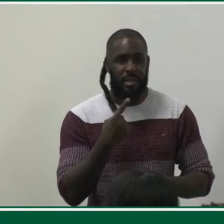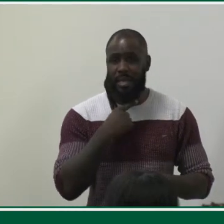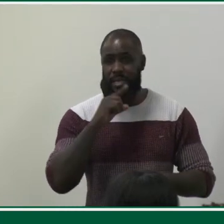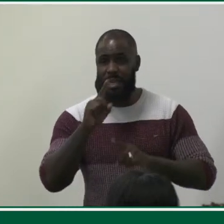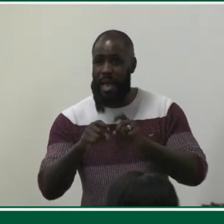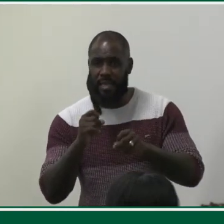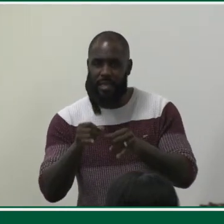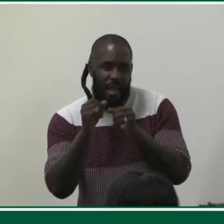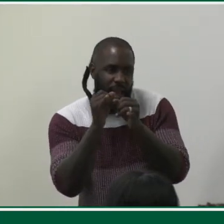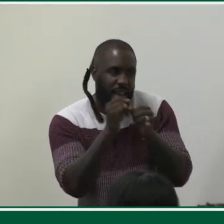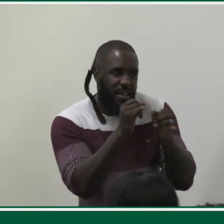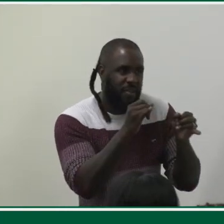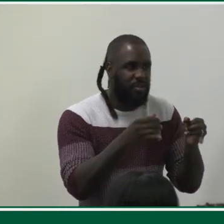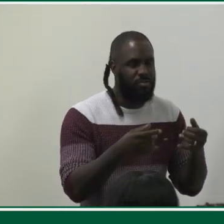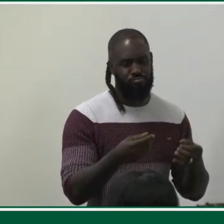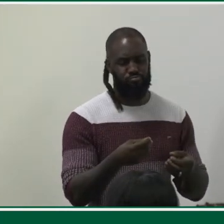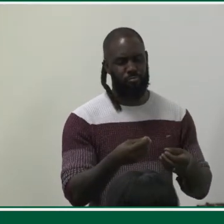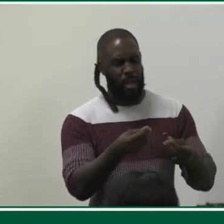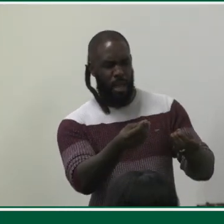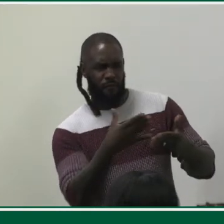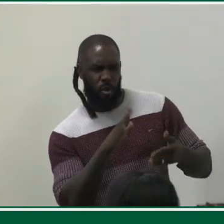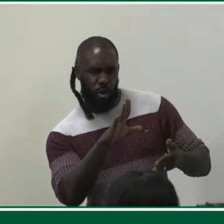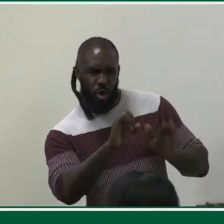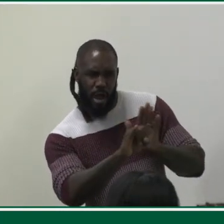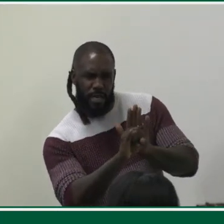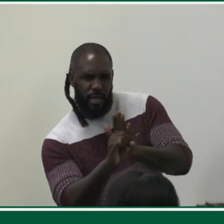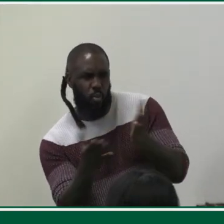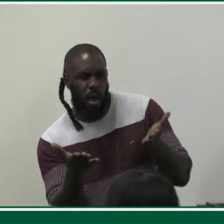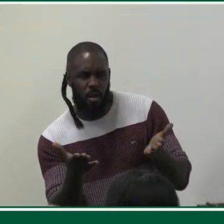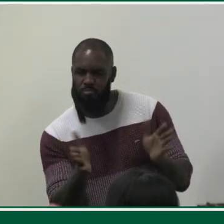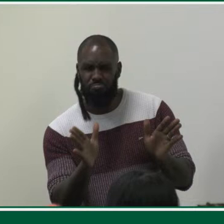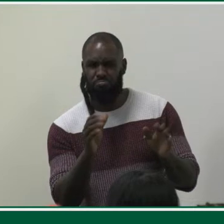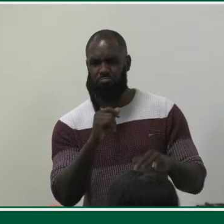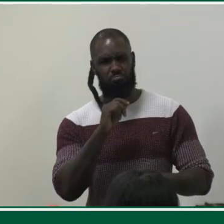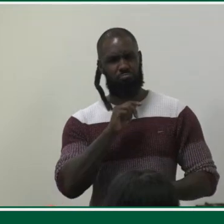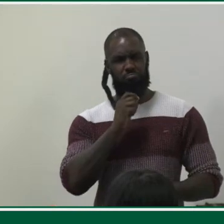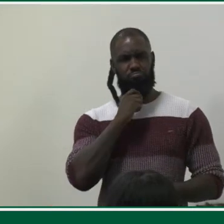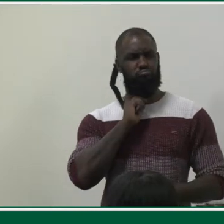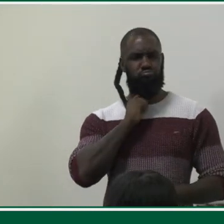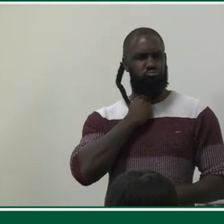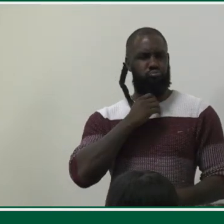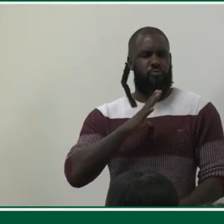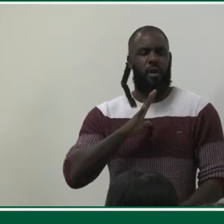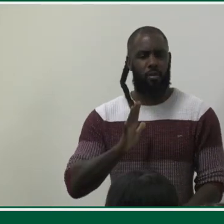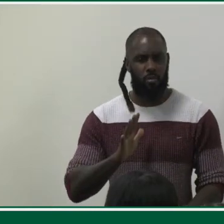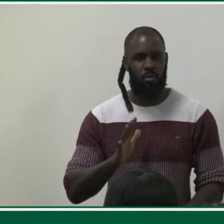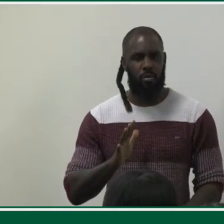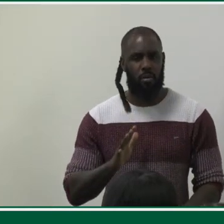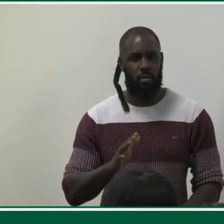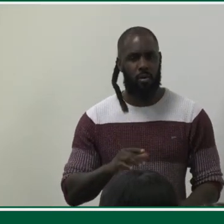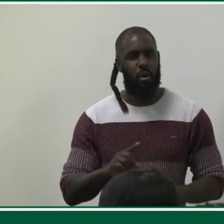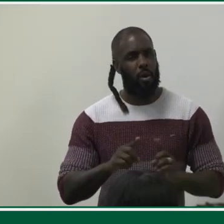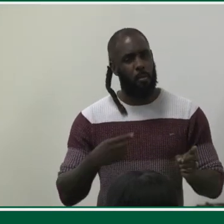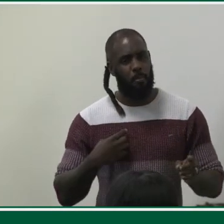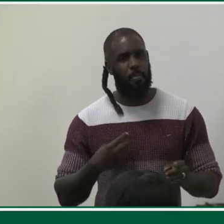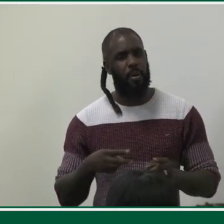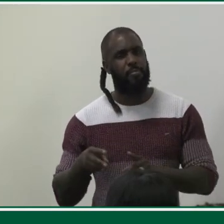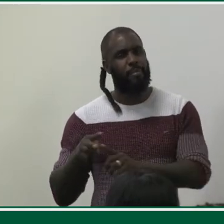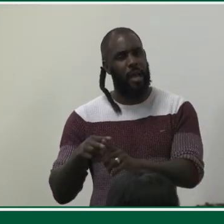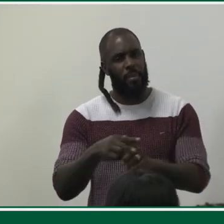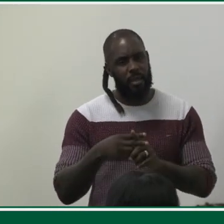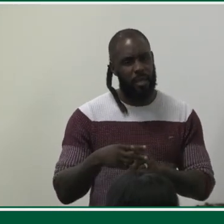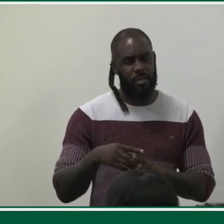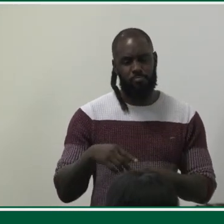asking individuals to disclose their identity on their application. So we're making the admissions decisions based on the